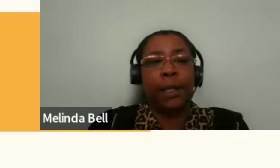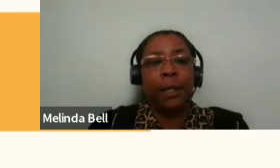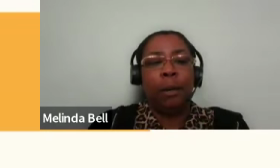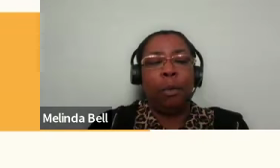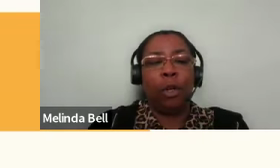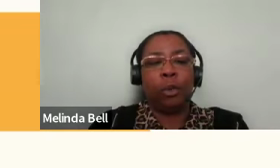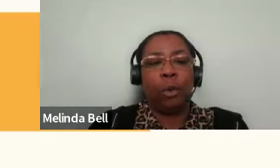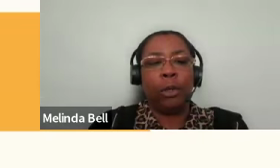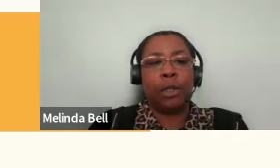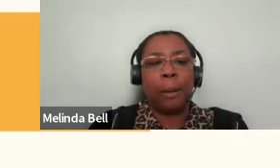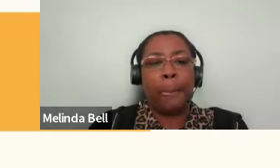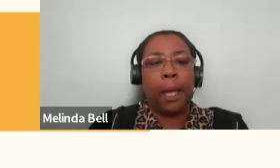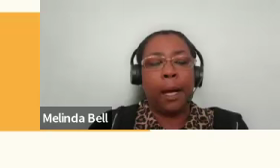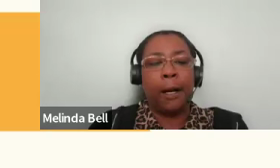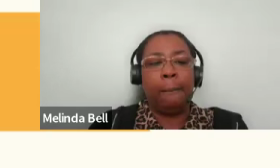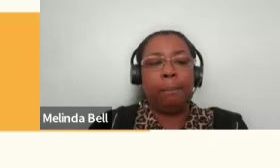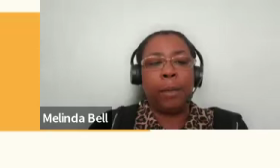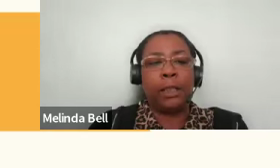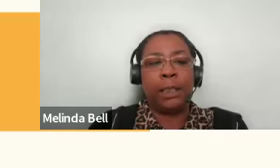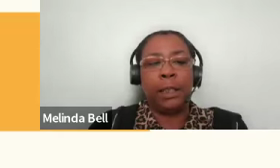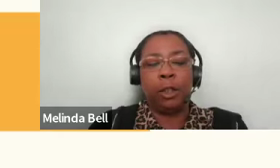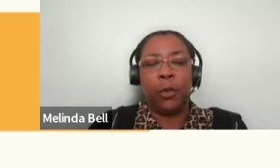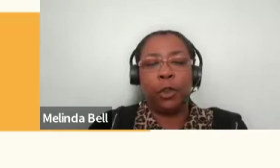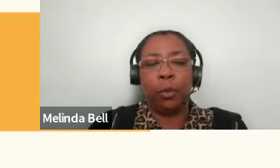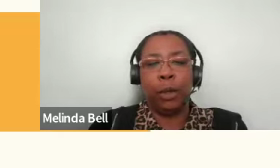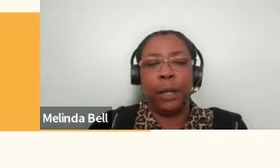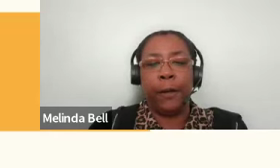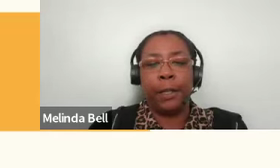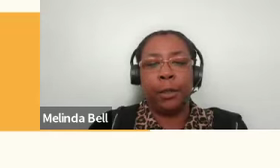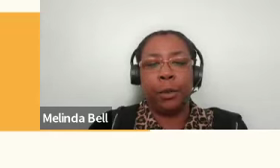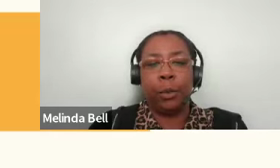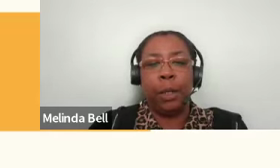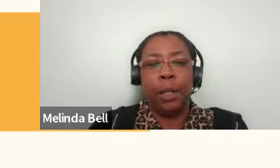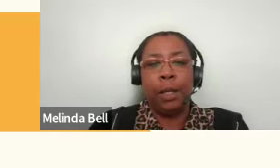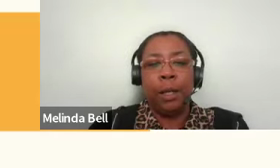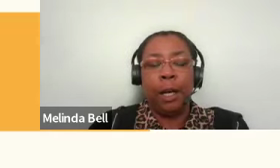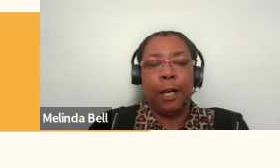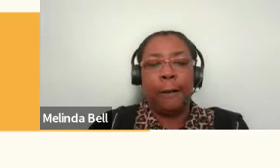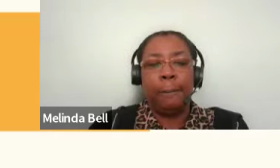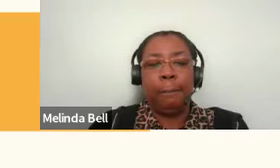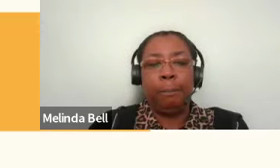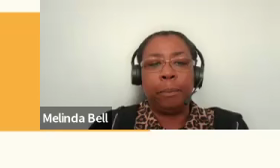went more towards assisting those folks in rural areas to